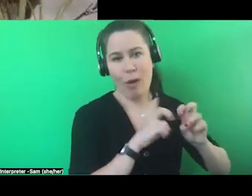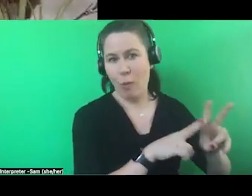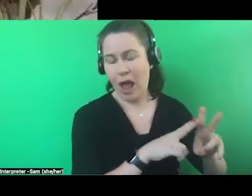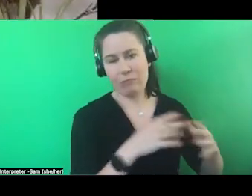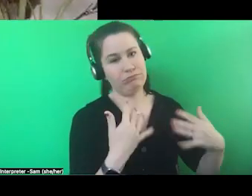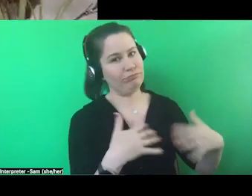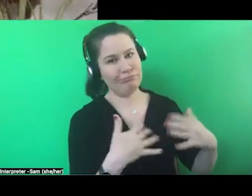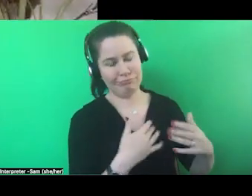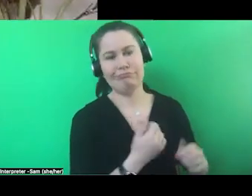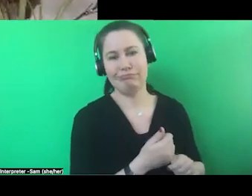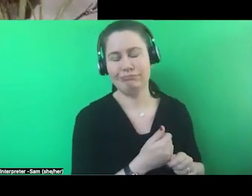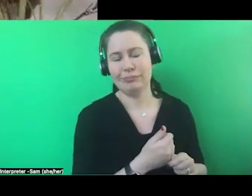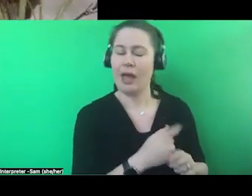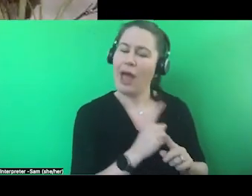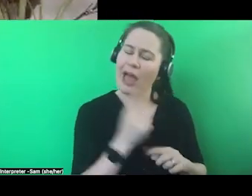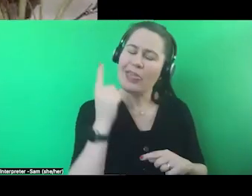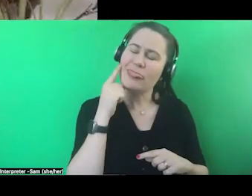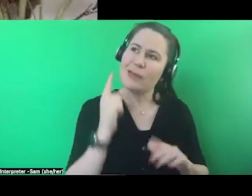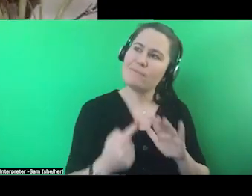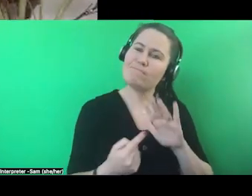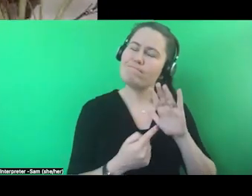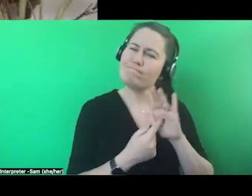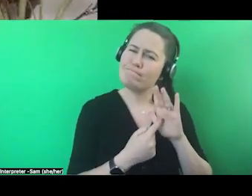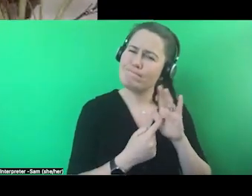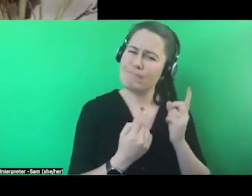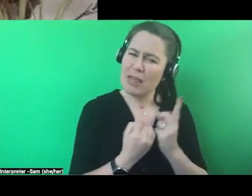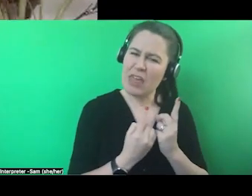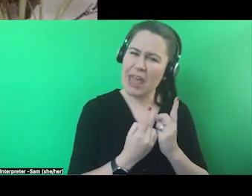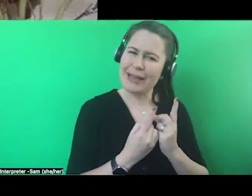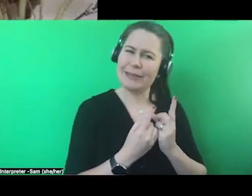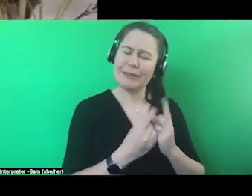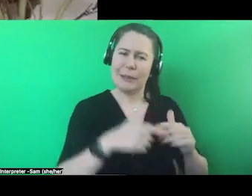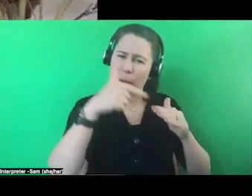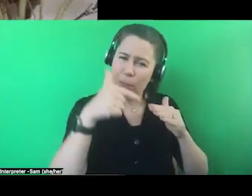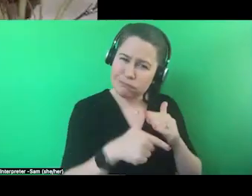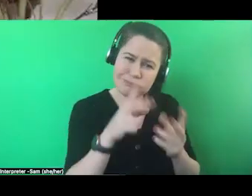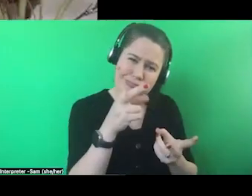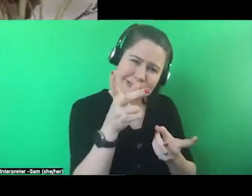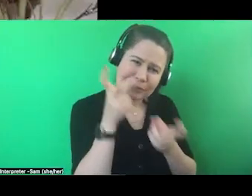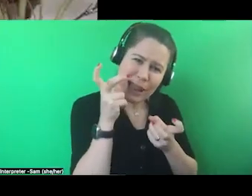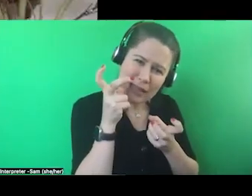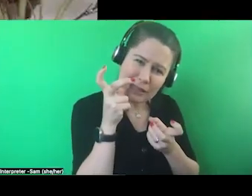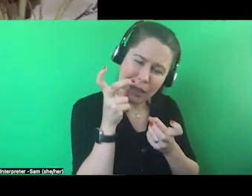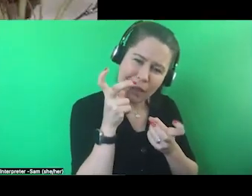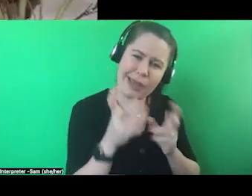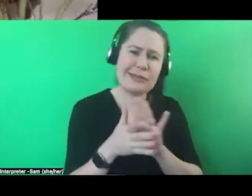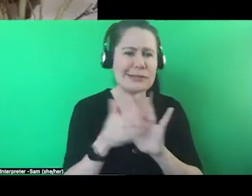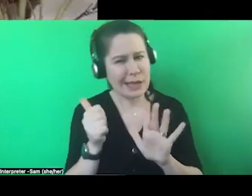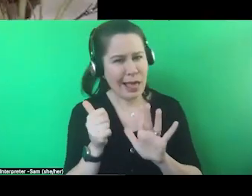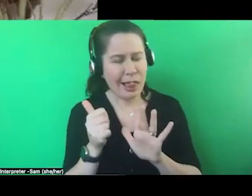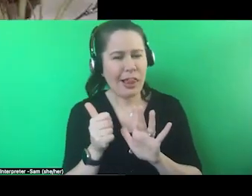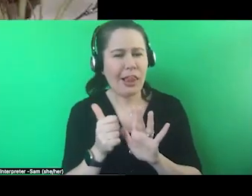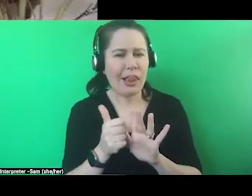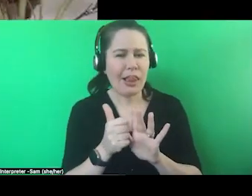think the main thing, I think, was that deep listening, which is a practice developed by Pauline Oliveras,